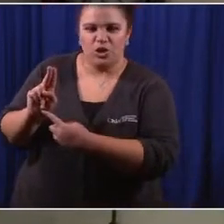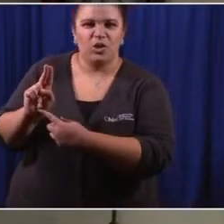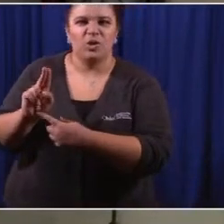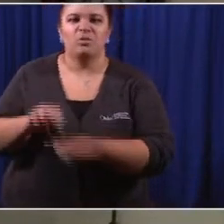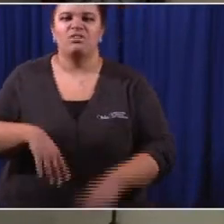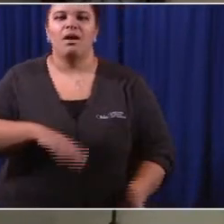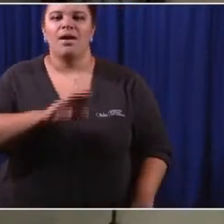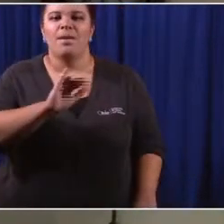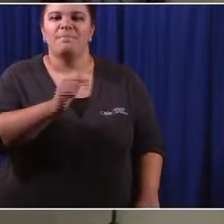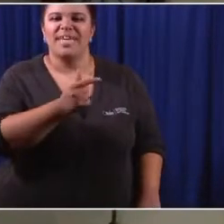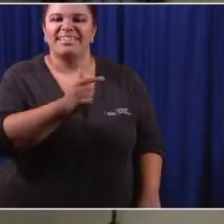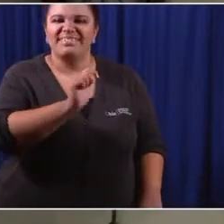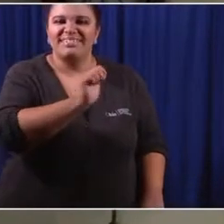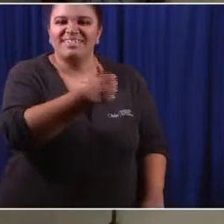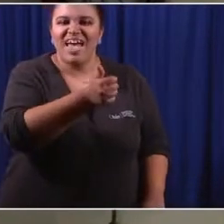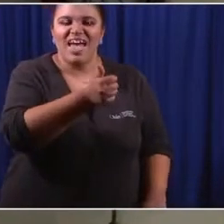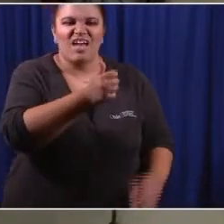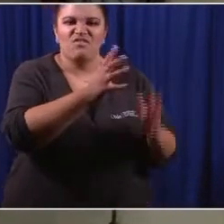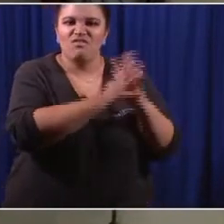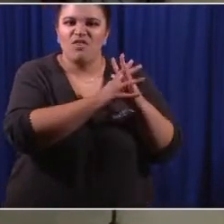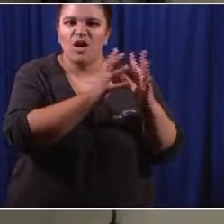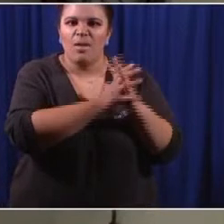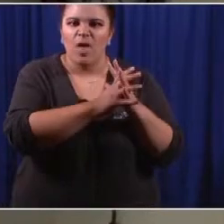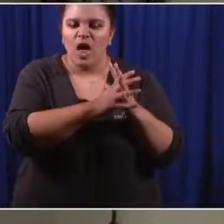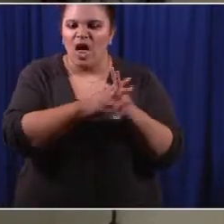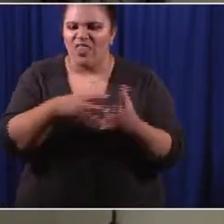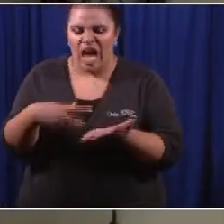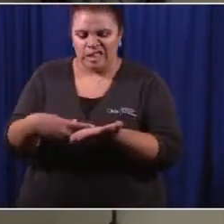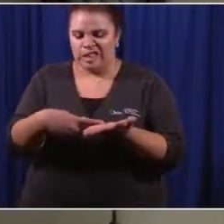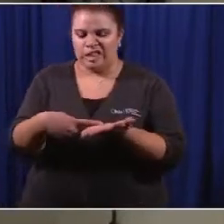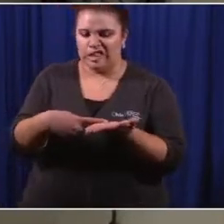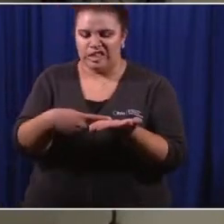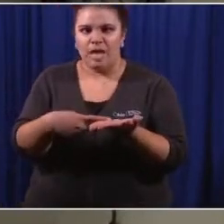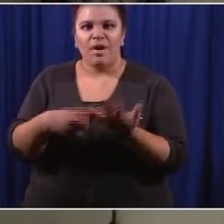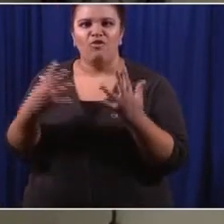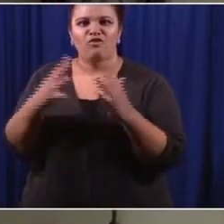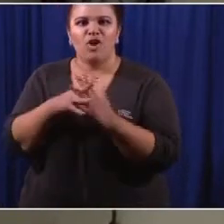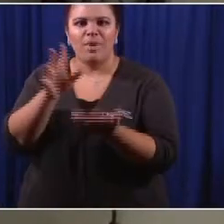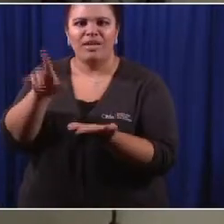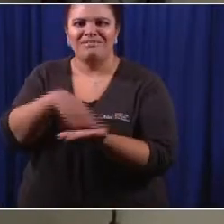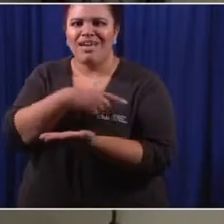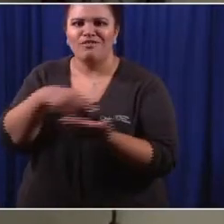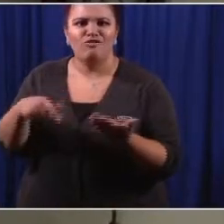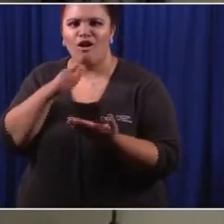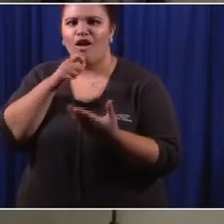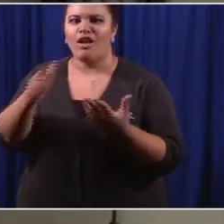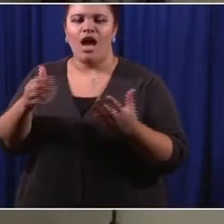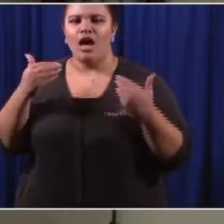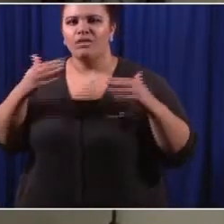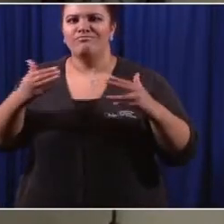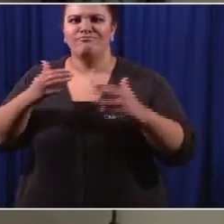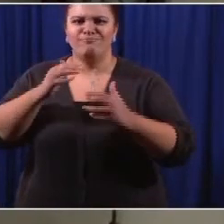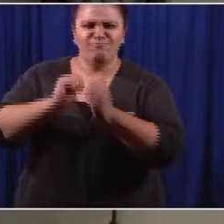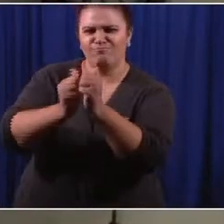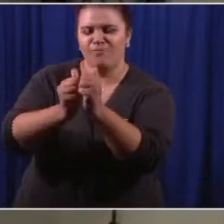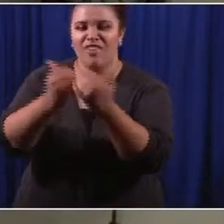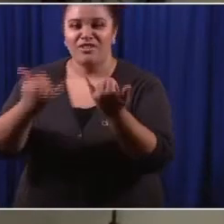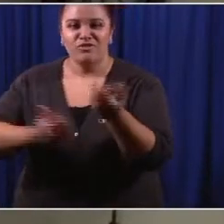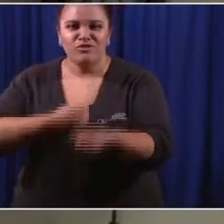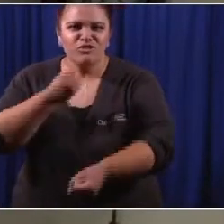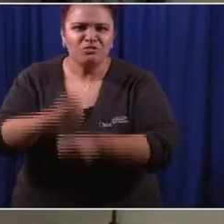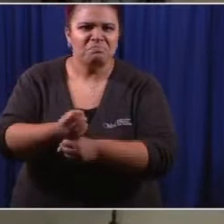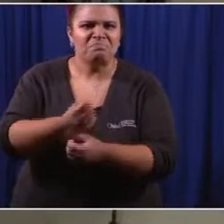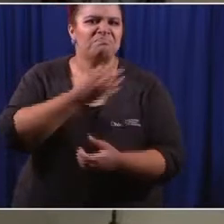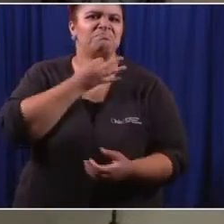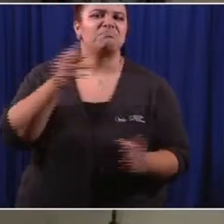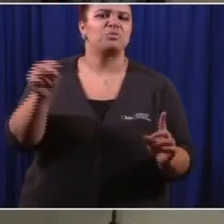football season being canceled? That's Attorney General Yost has. Yeah, I mean, look, I